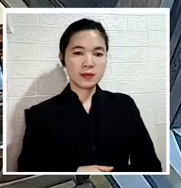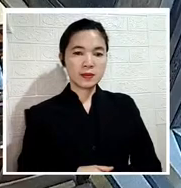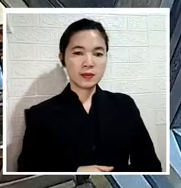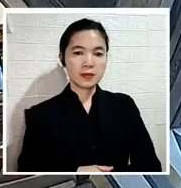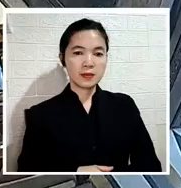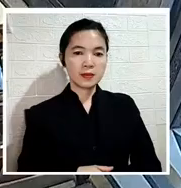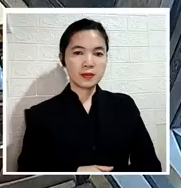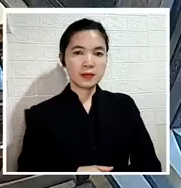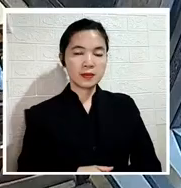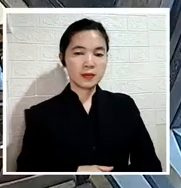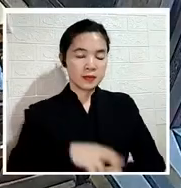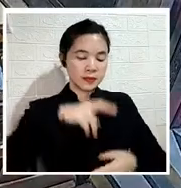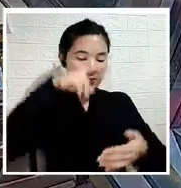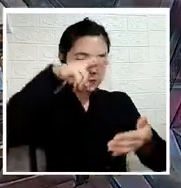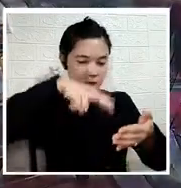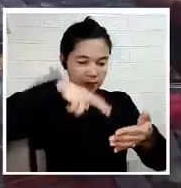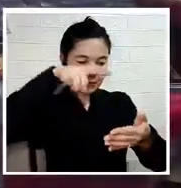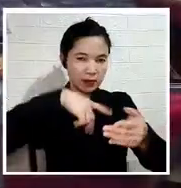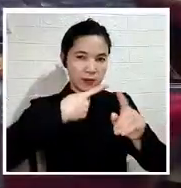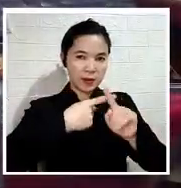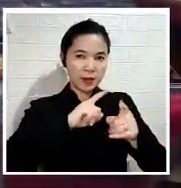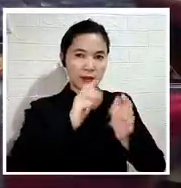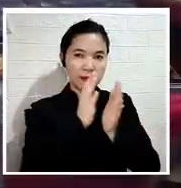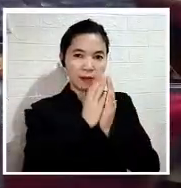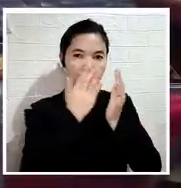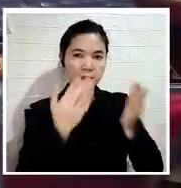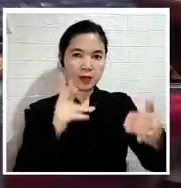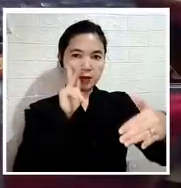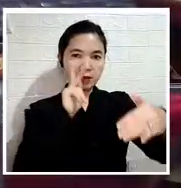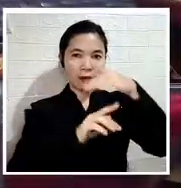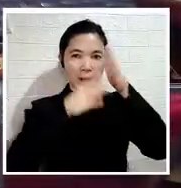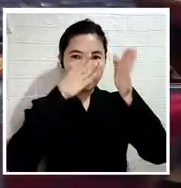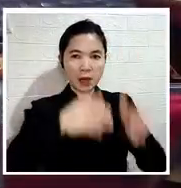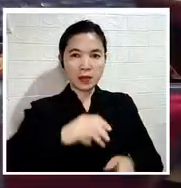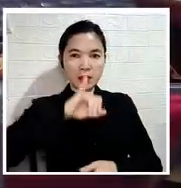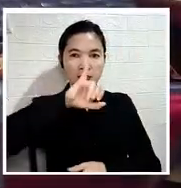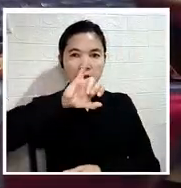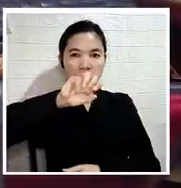A reading from the book of the prophet Isaiah.